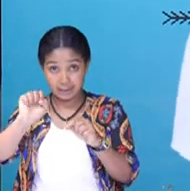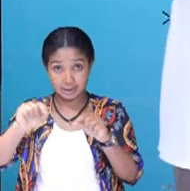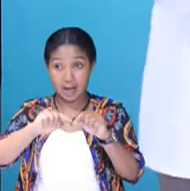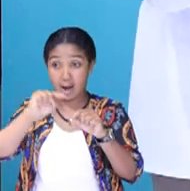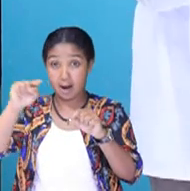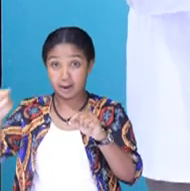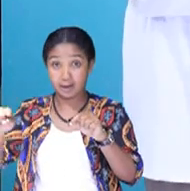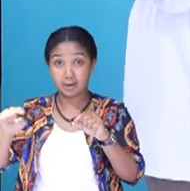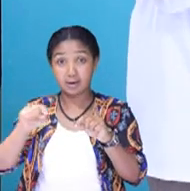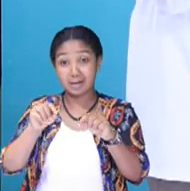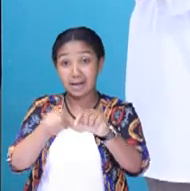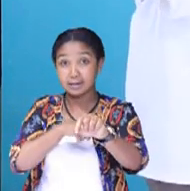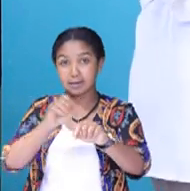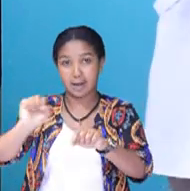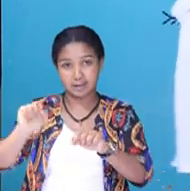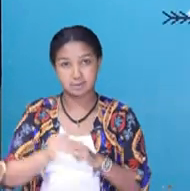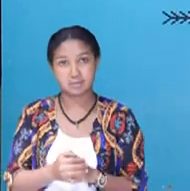an arc length S.